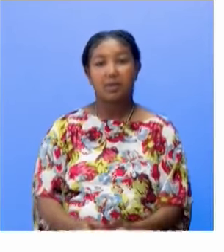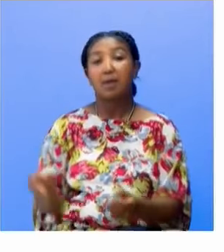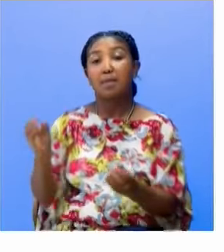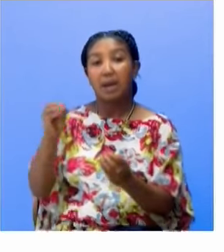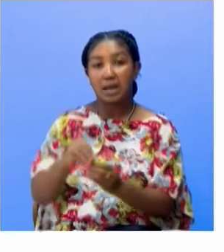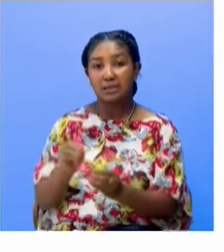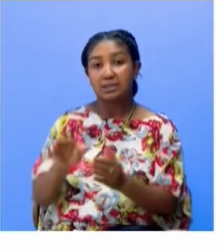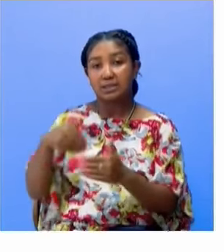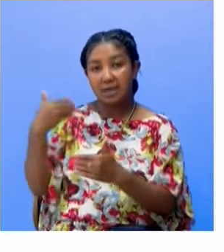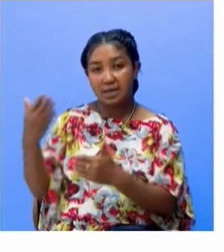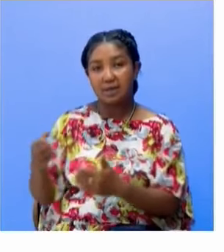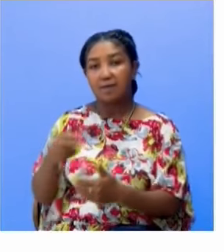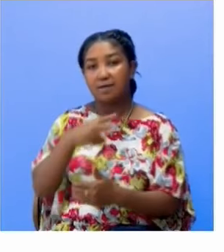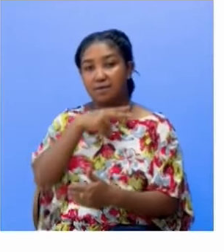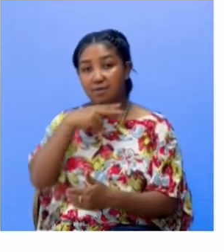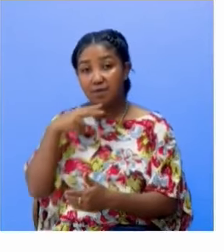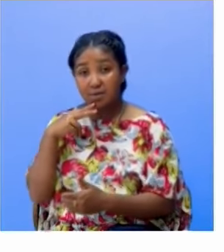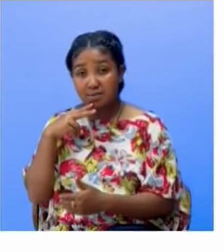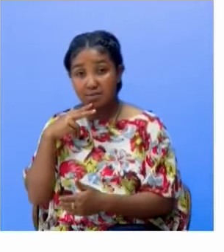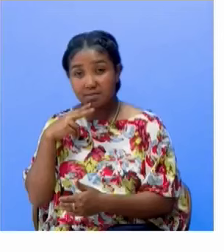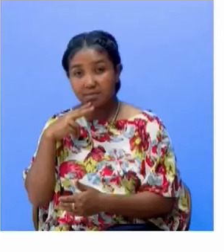plus verb